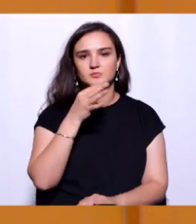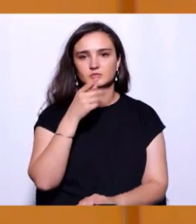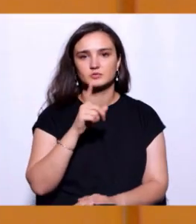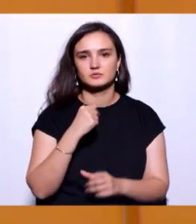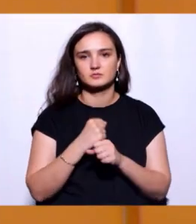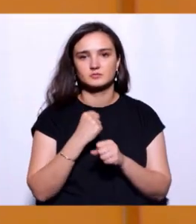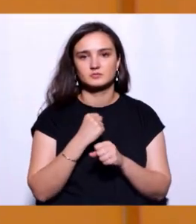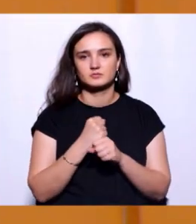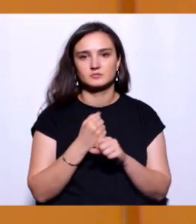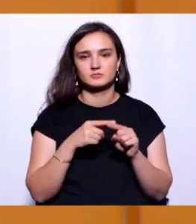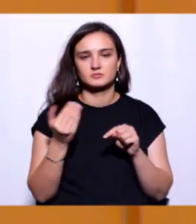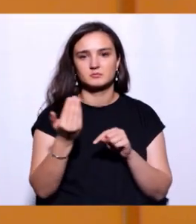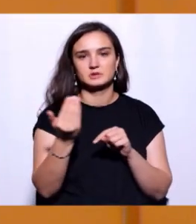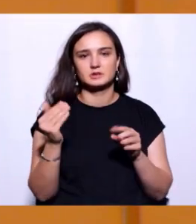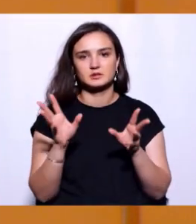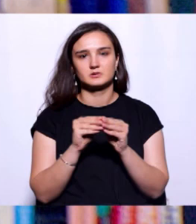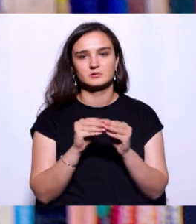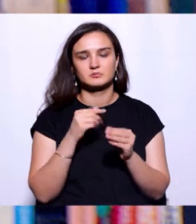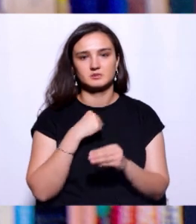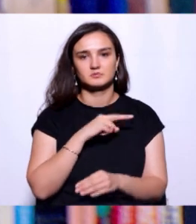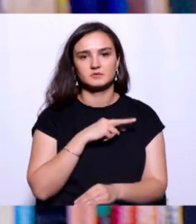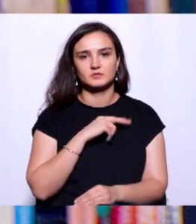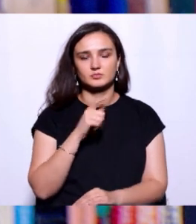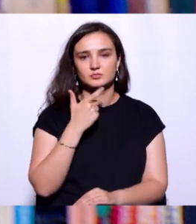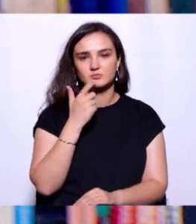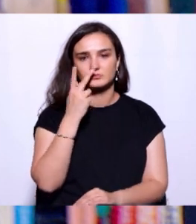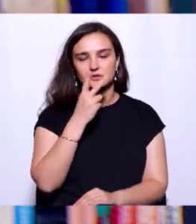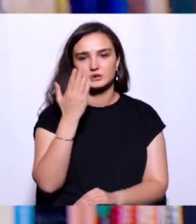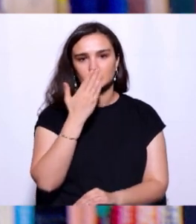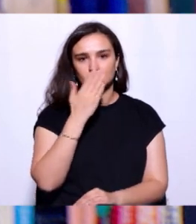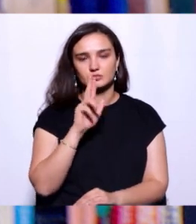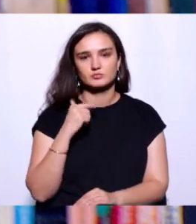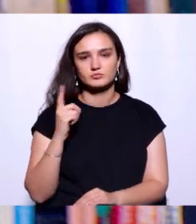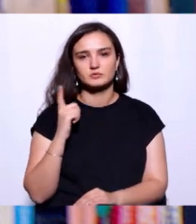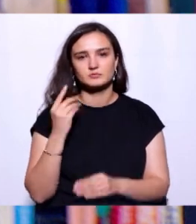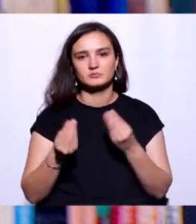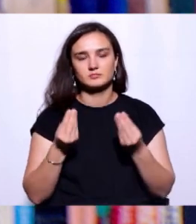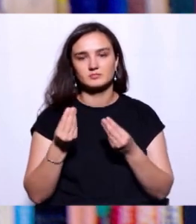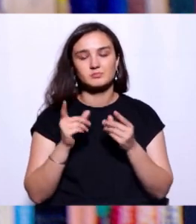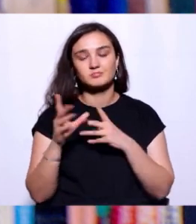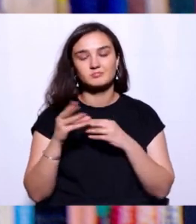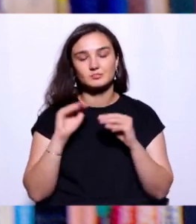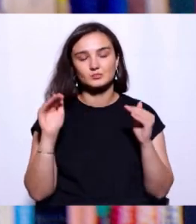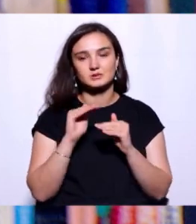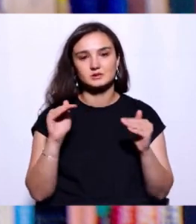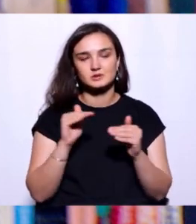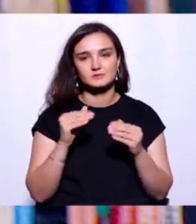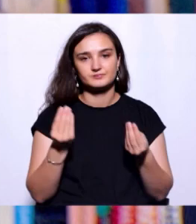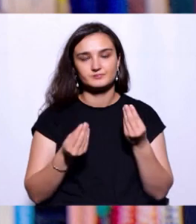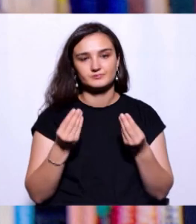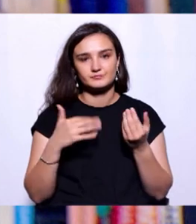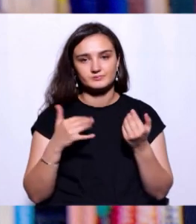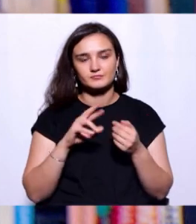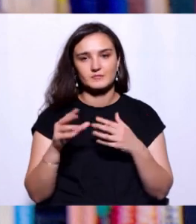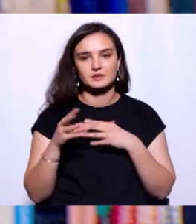to do with them? I like to watch movies and mm-hmm. we like to play music together mm-hmm. and also we